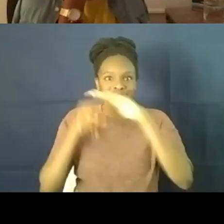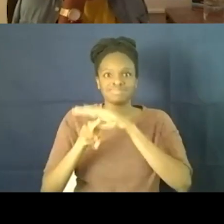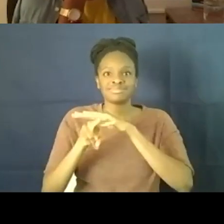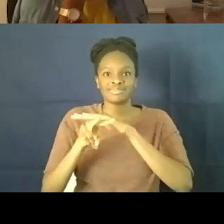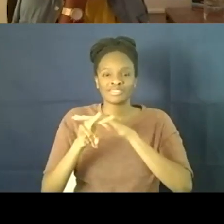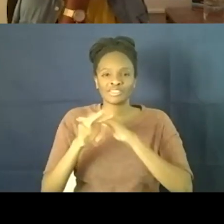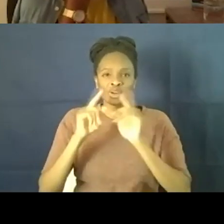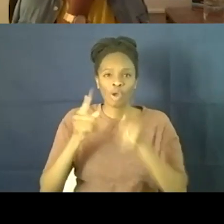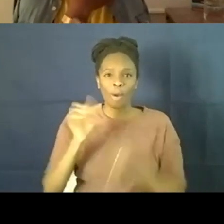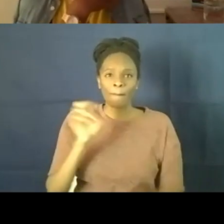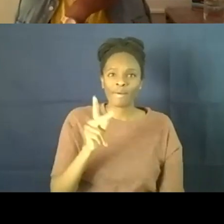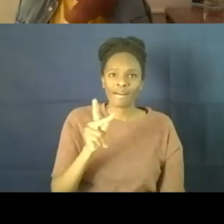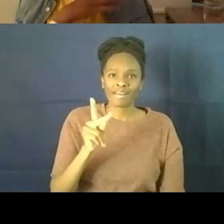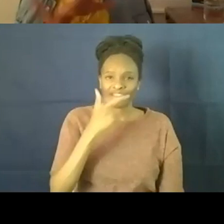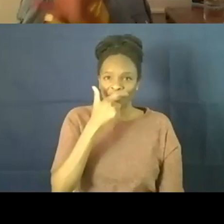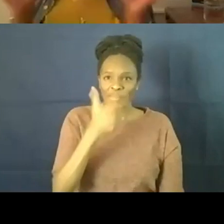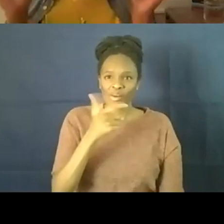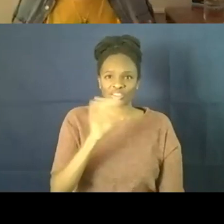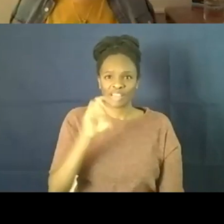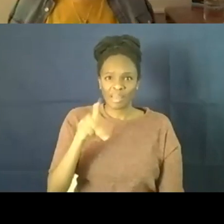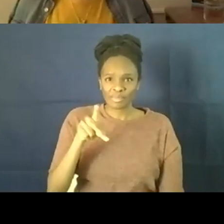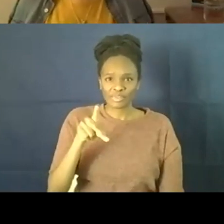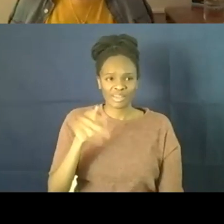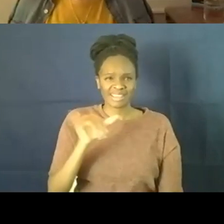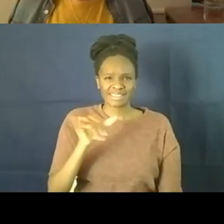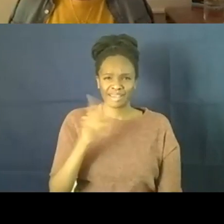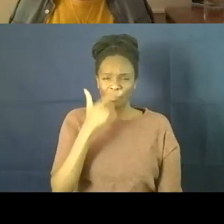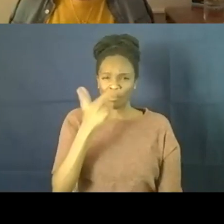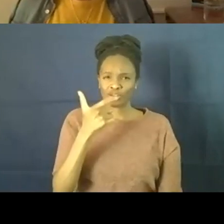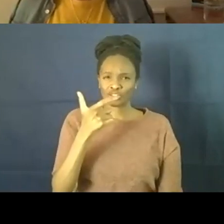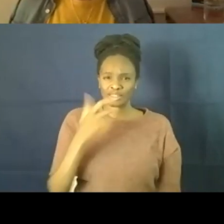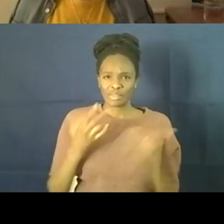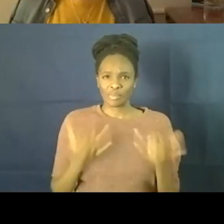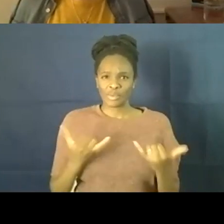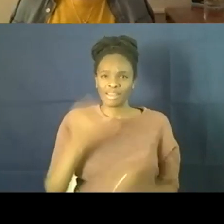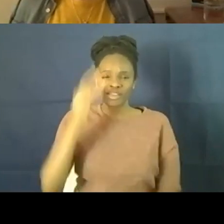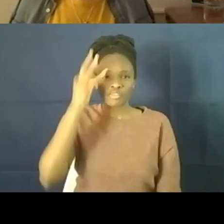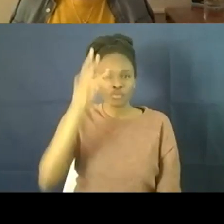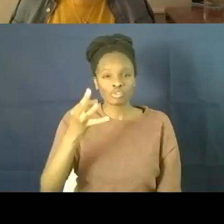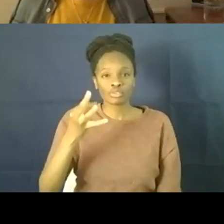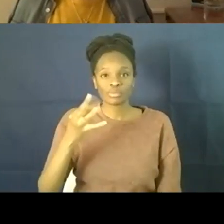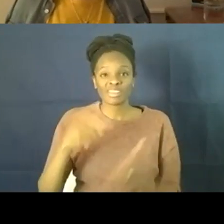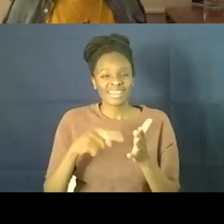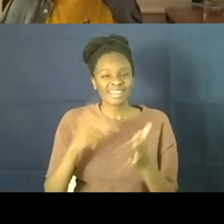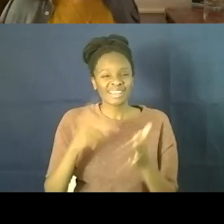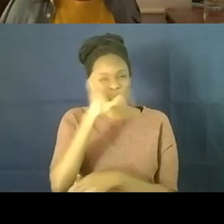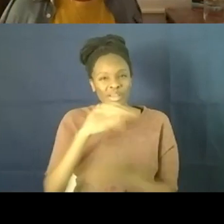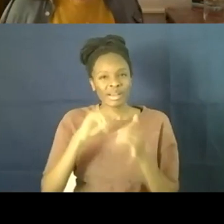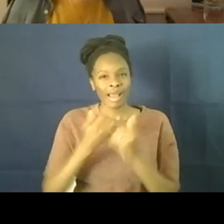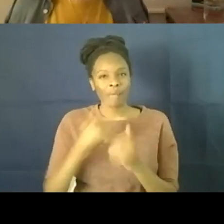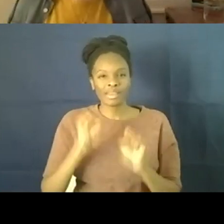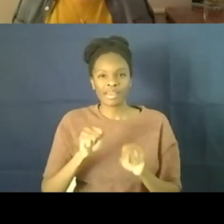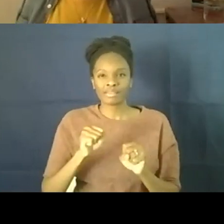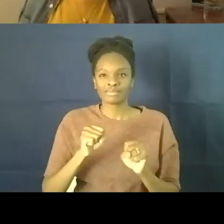know, the present and possibly the future. It's a little unsettling how we sometimes will speak to moments that haven't even happened yet. But I